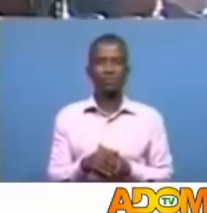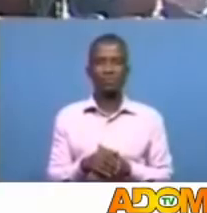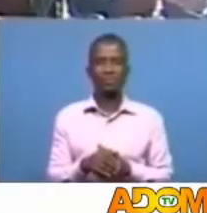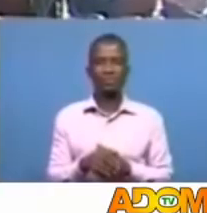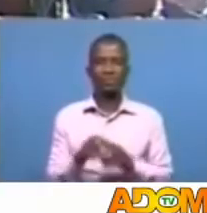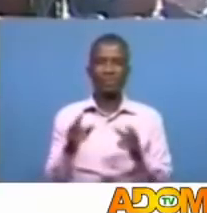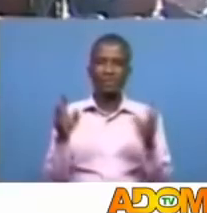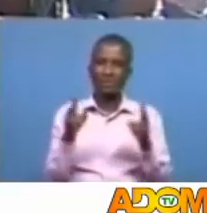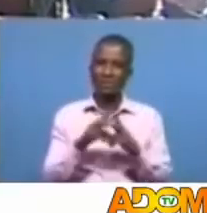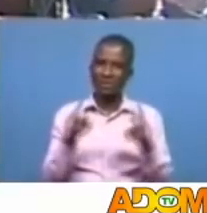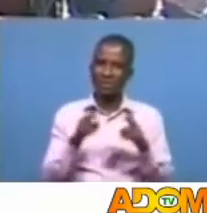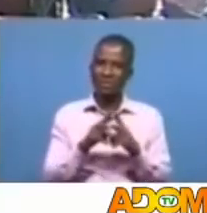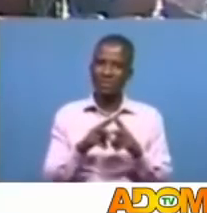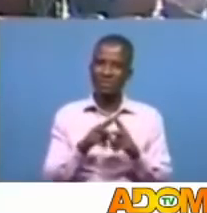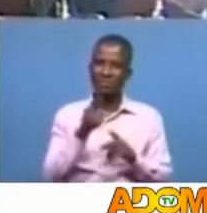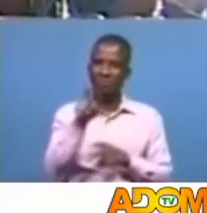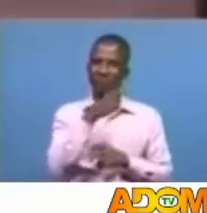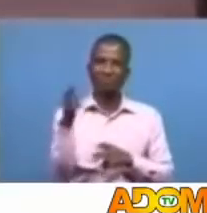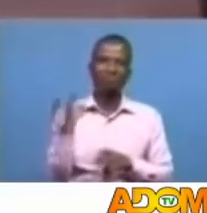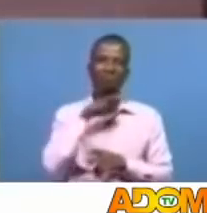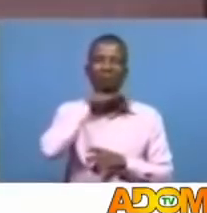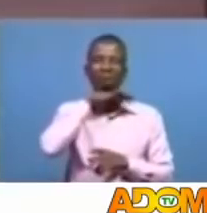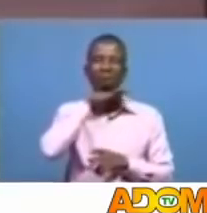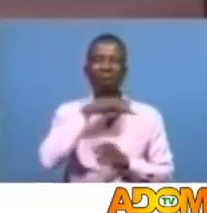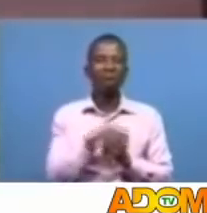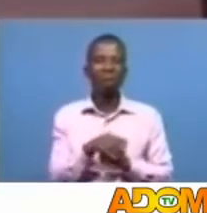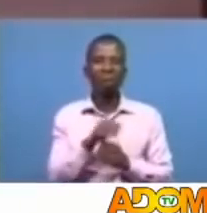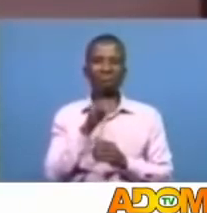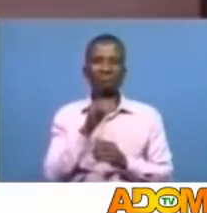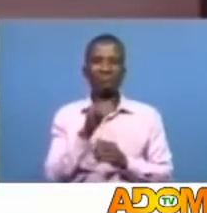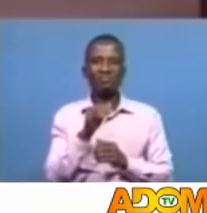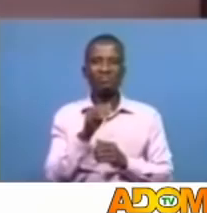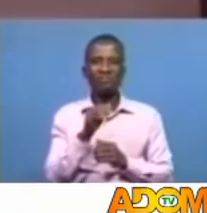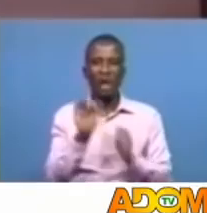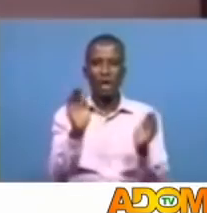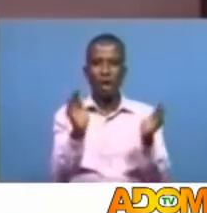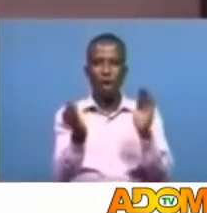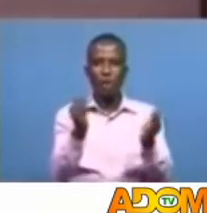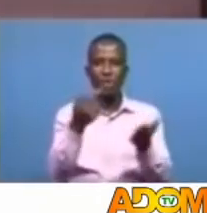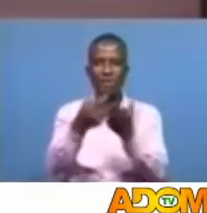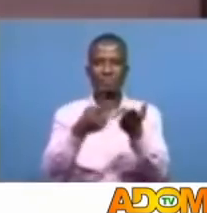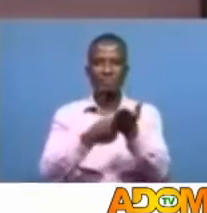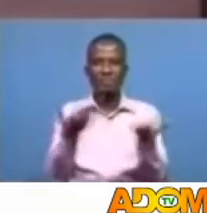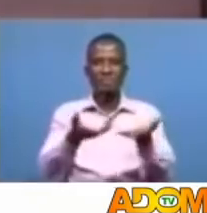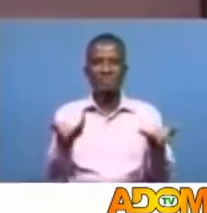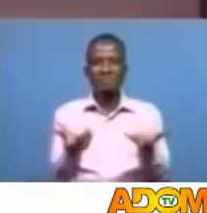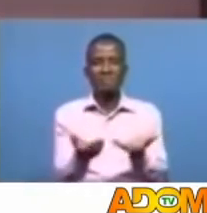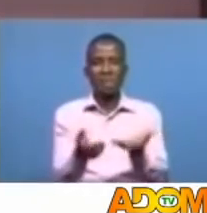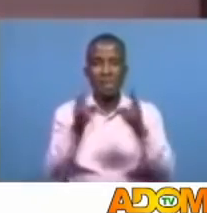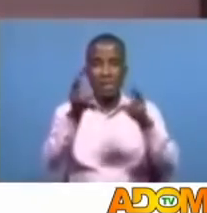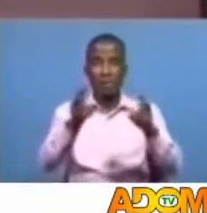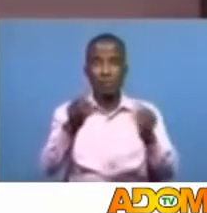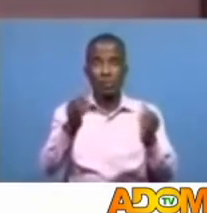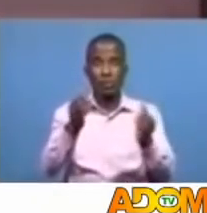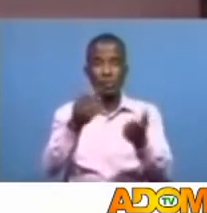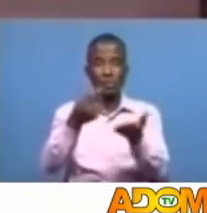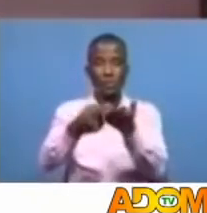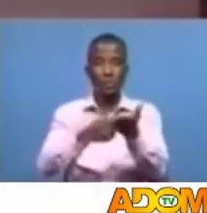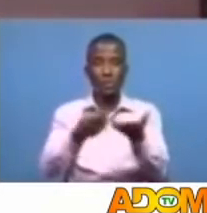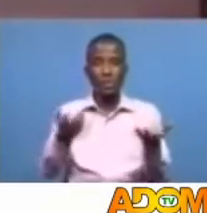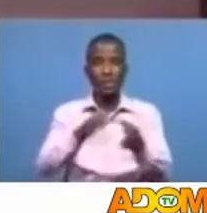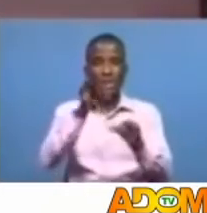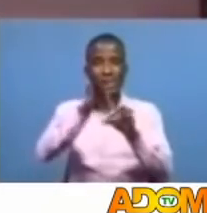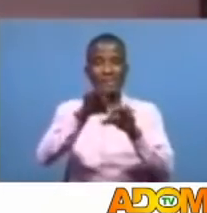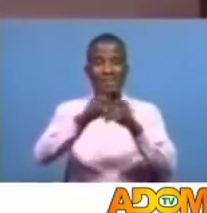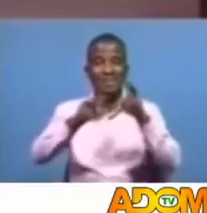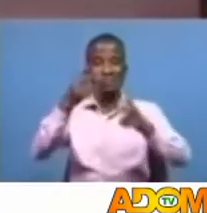completely irrelevant to the matters before the court. Because the matters before this court, which is the